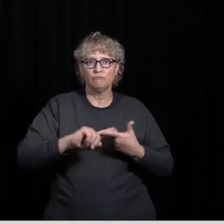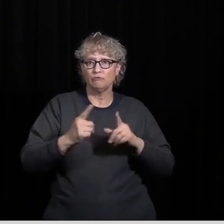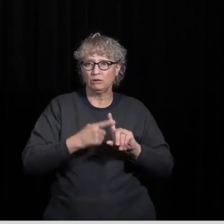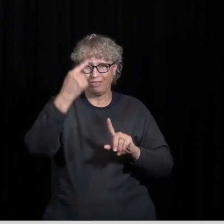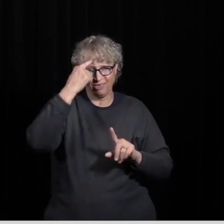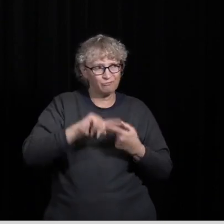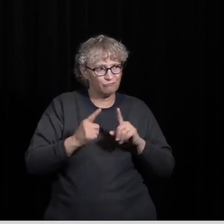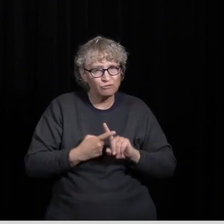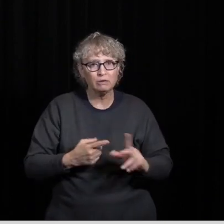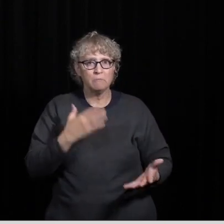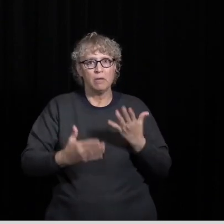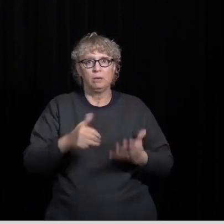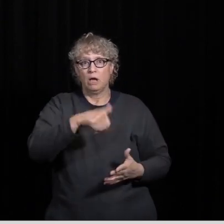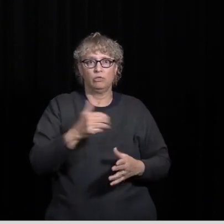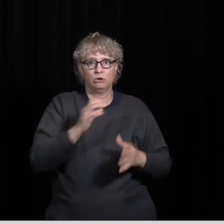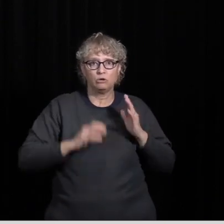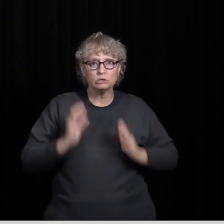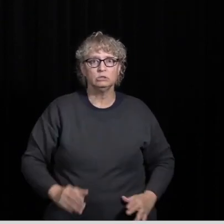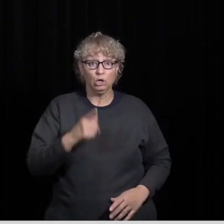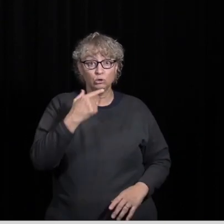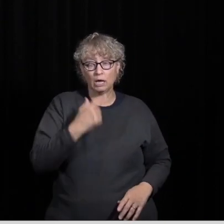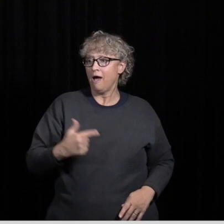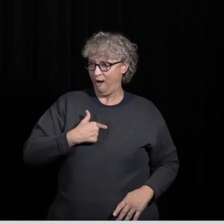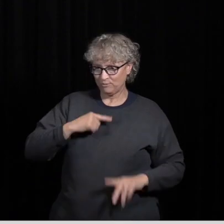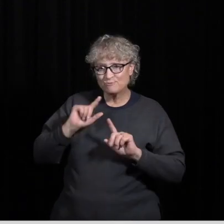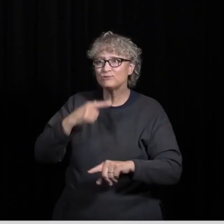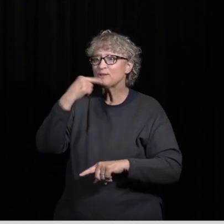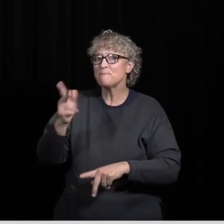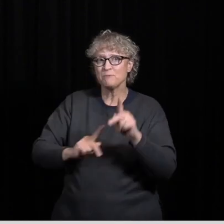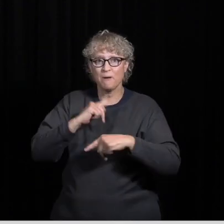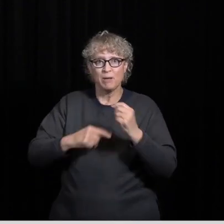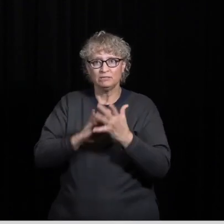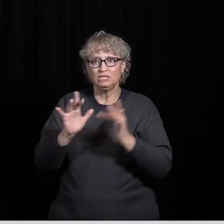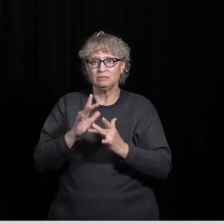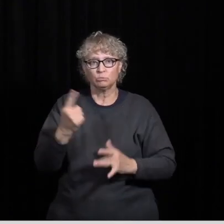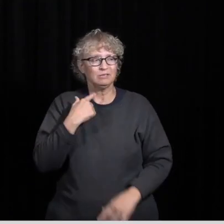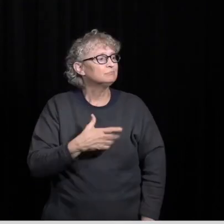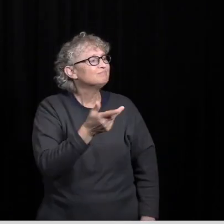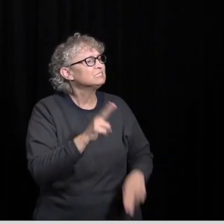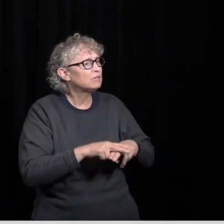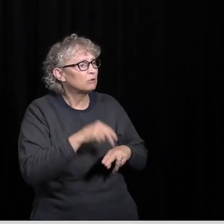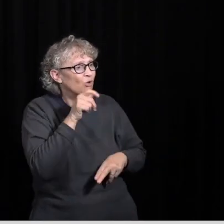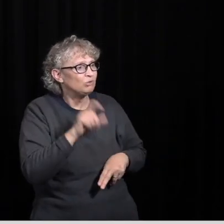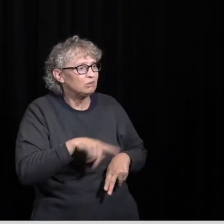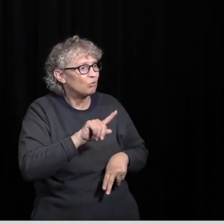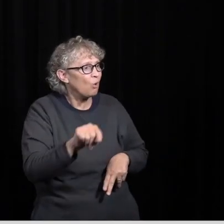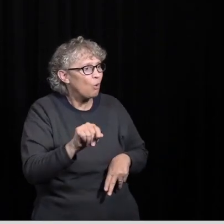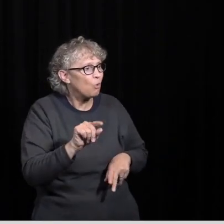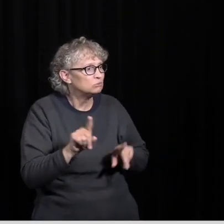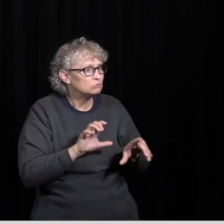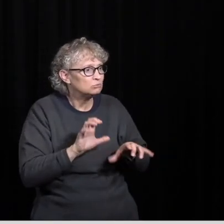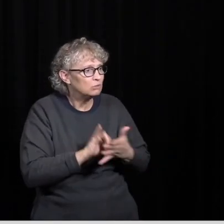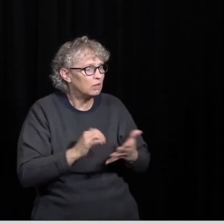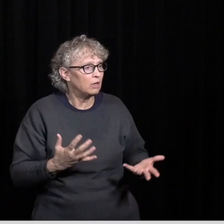or a Christian, and you're like, I am going to go and tell everybody about Jesus. And they're like, sit down. You don't need to go do that. And they're just, they're trying to pour